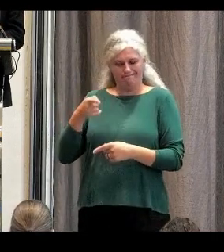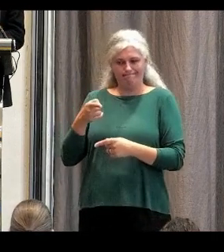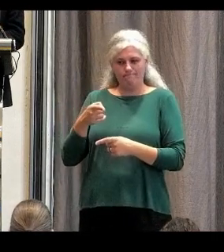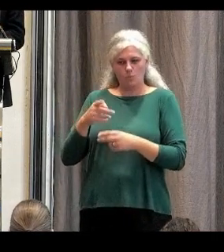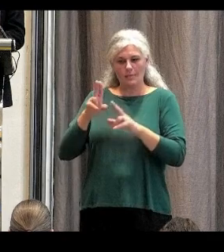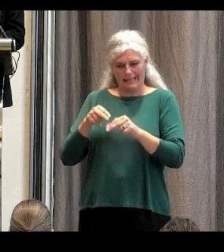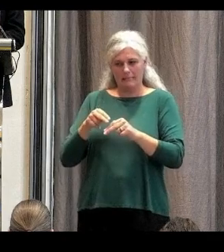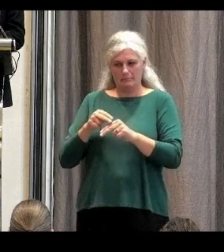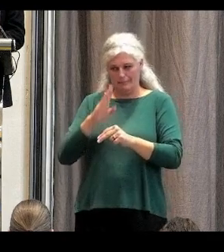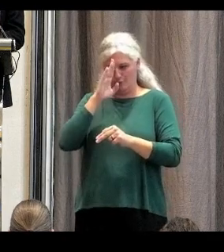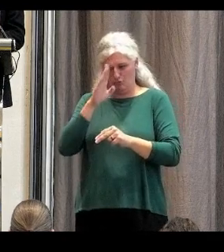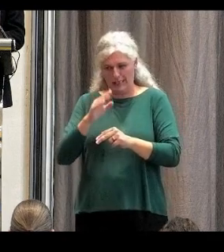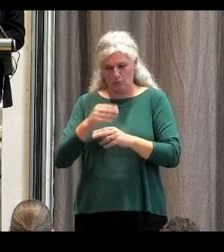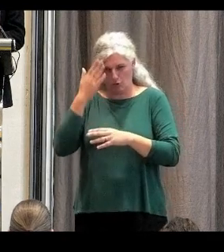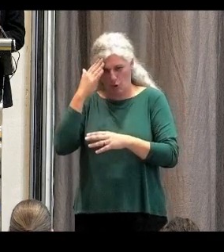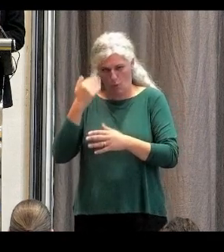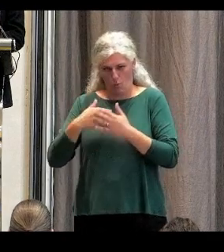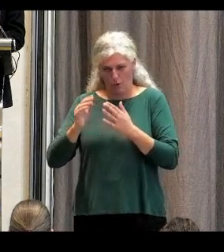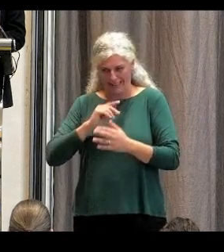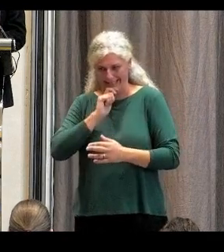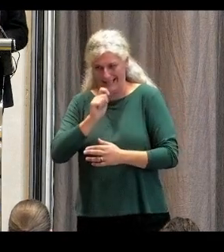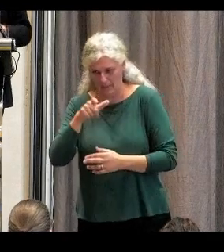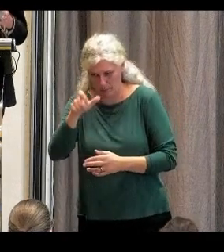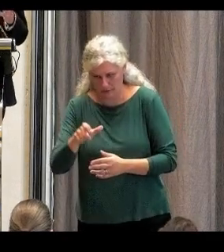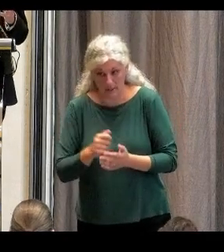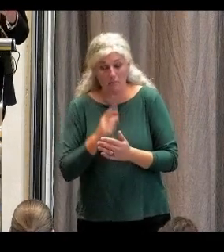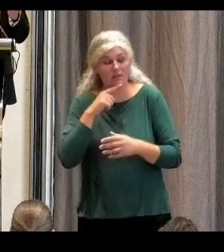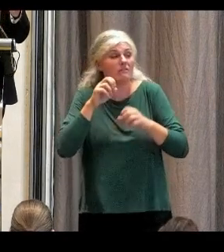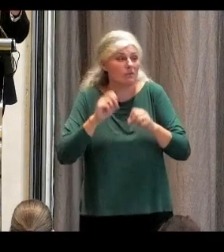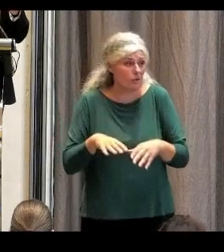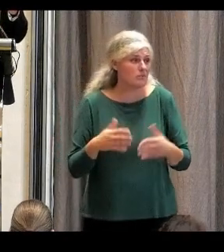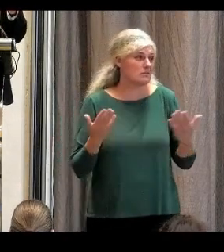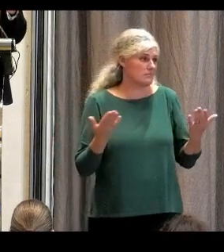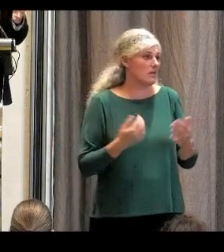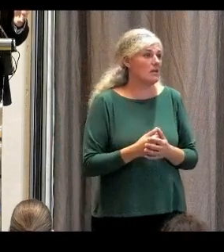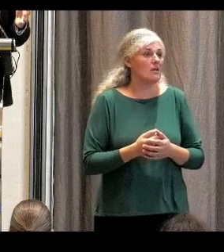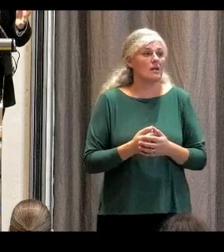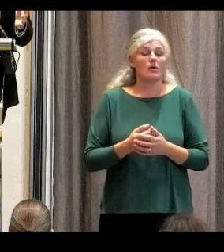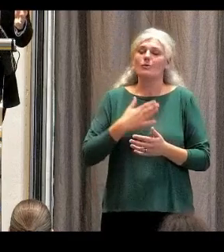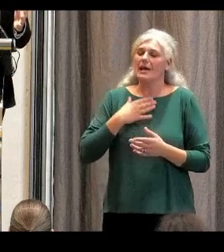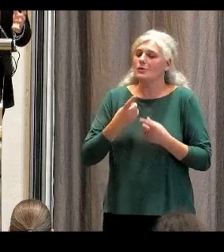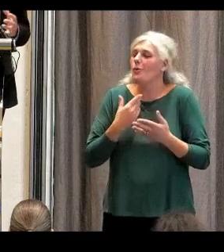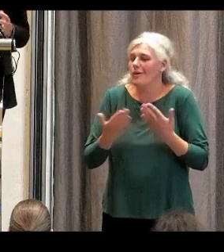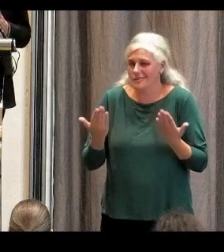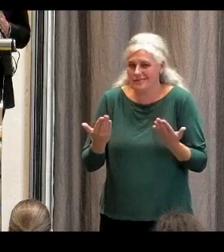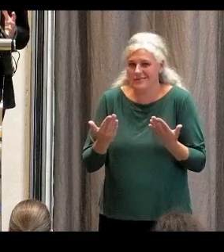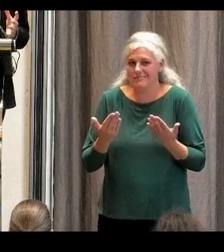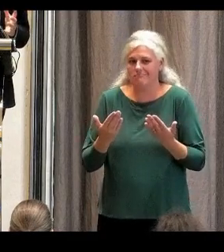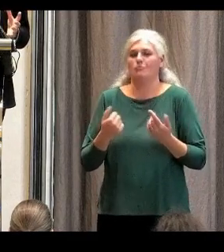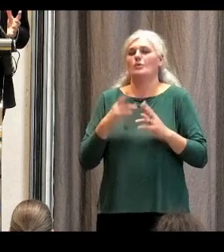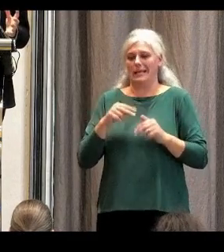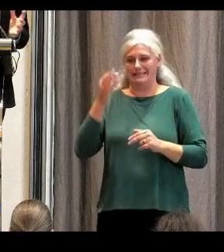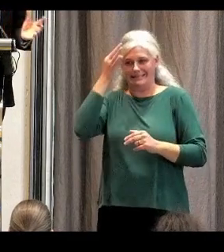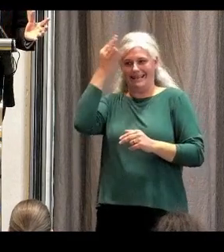answer to that question. But of course, what we'd really like to do is to be able to